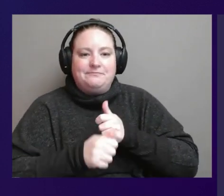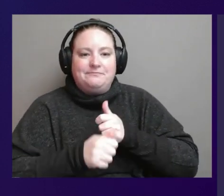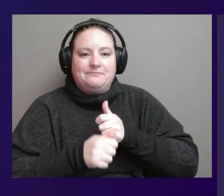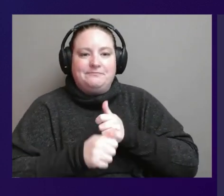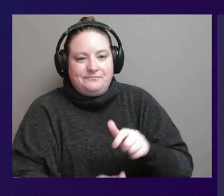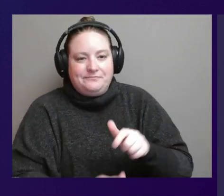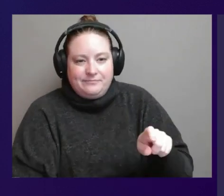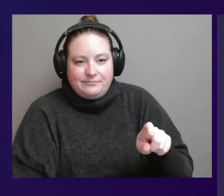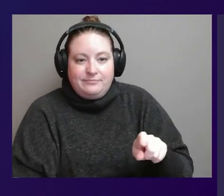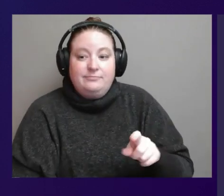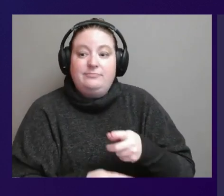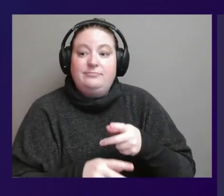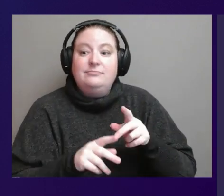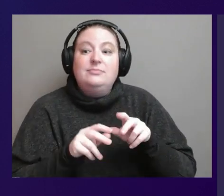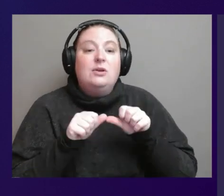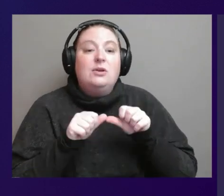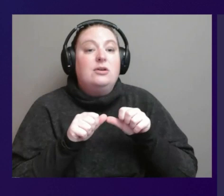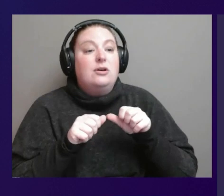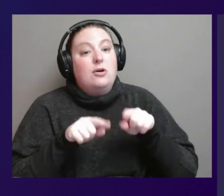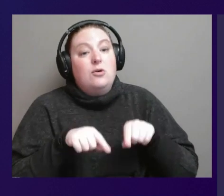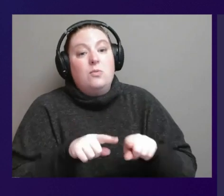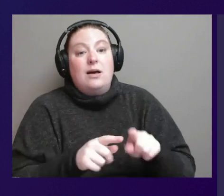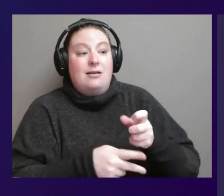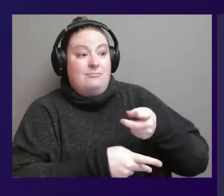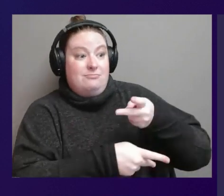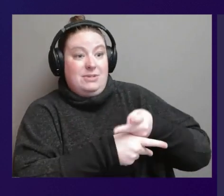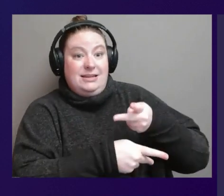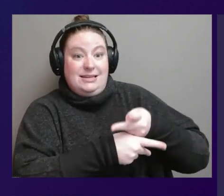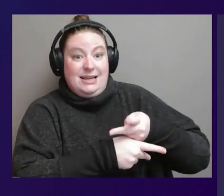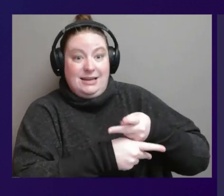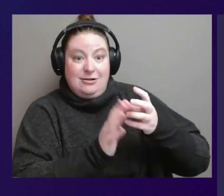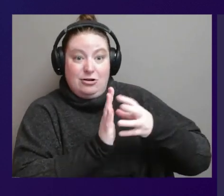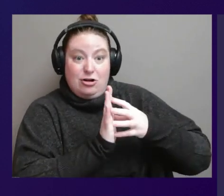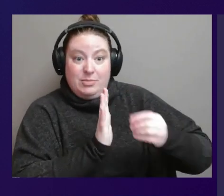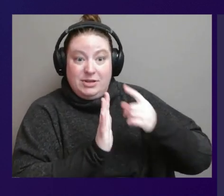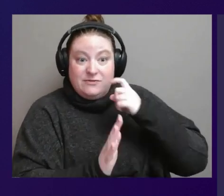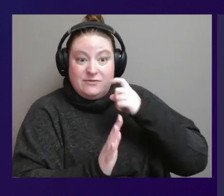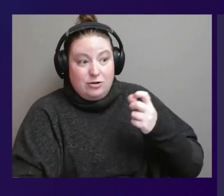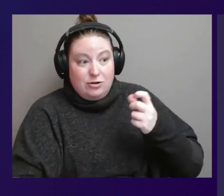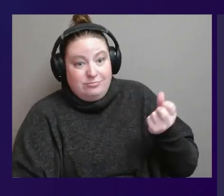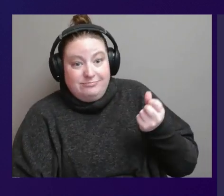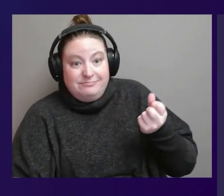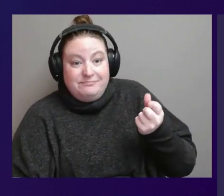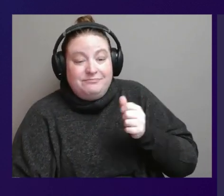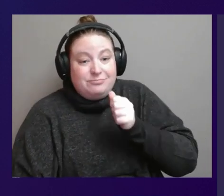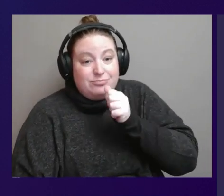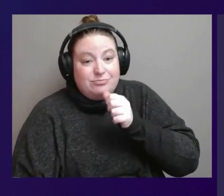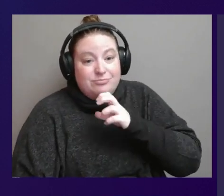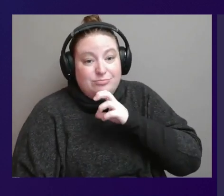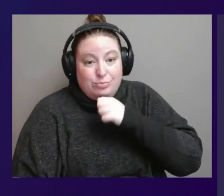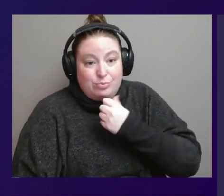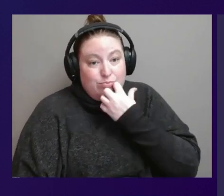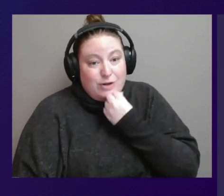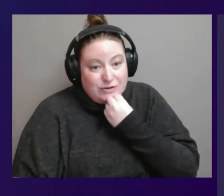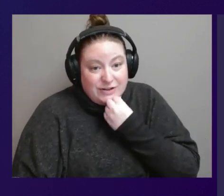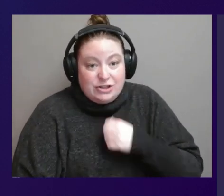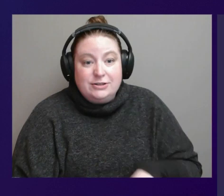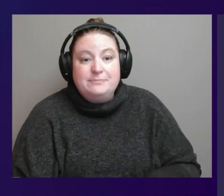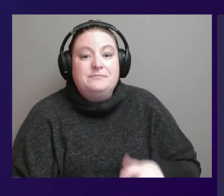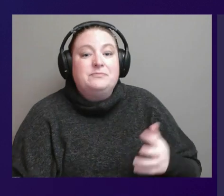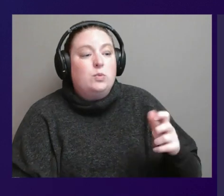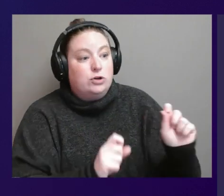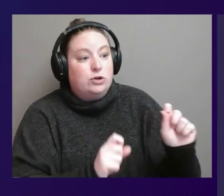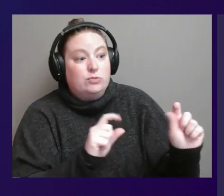data copies for long-term preservation and business insights. Commvault's customers want to restore these backups faster